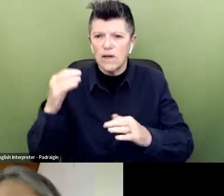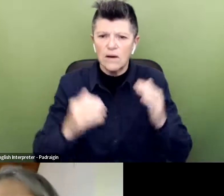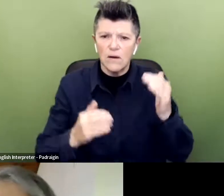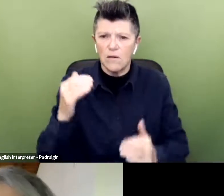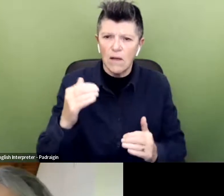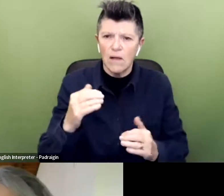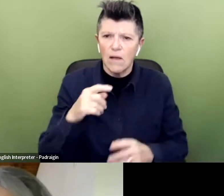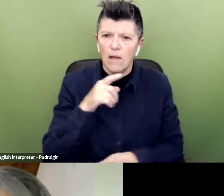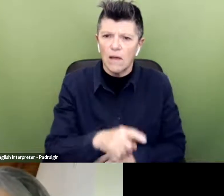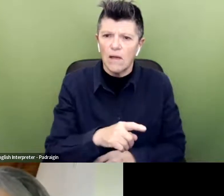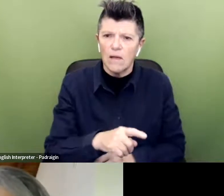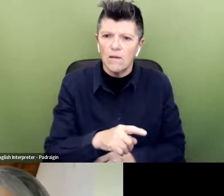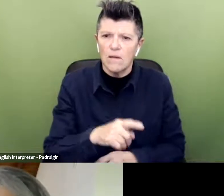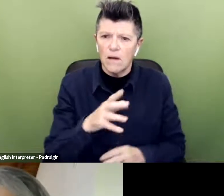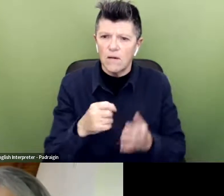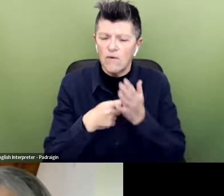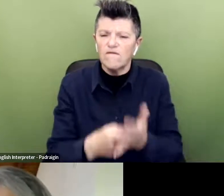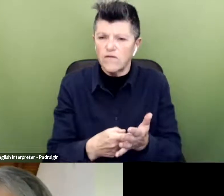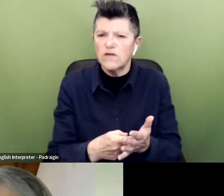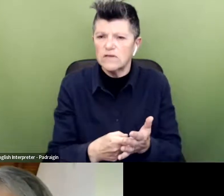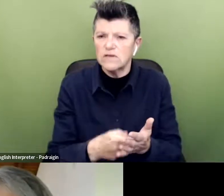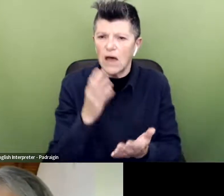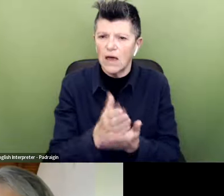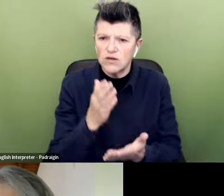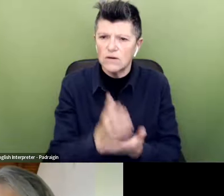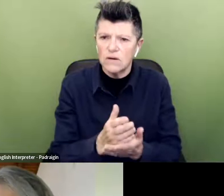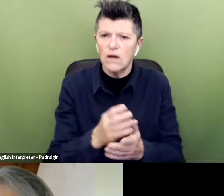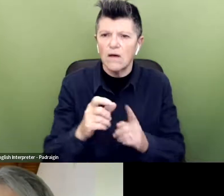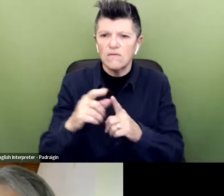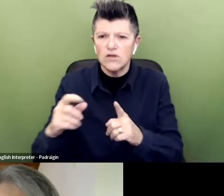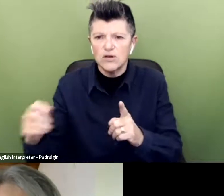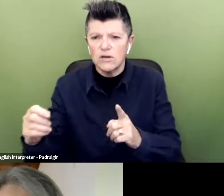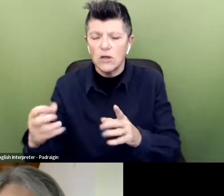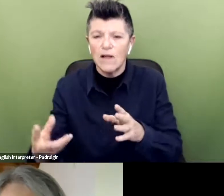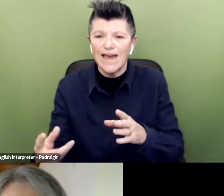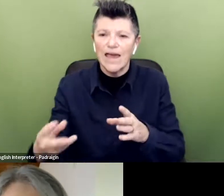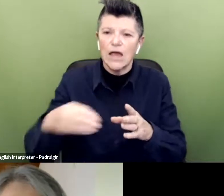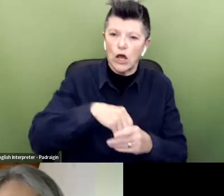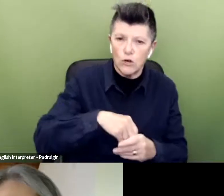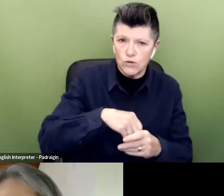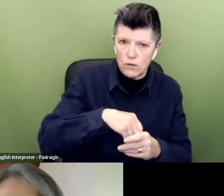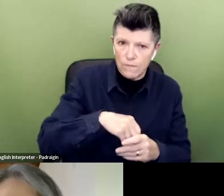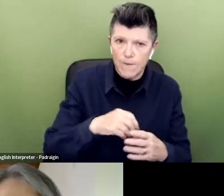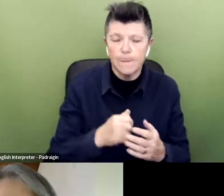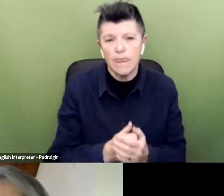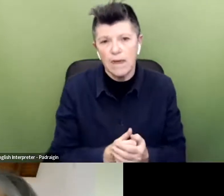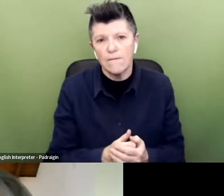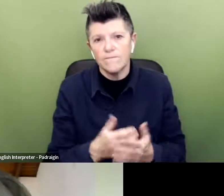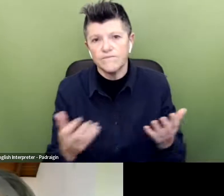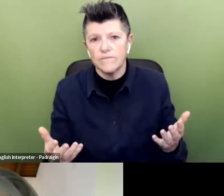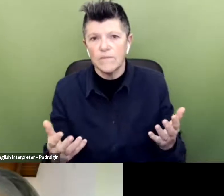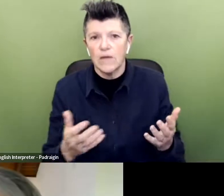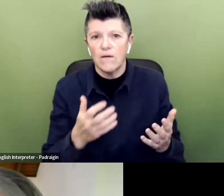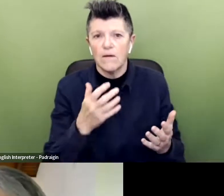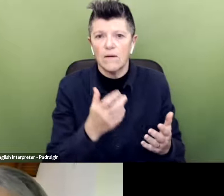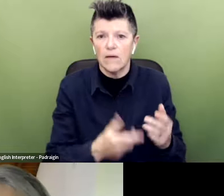empirical reference actually of digital inclusion. So as people